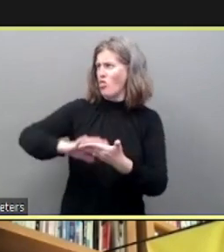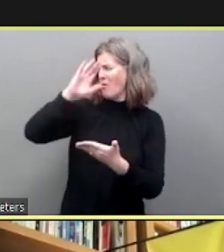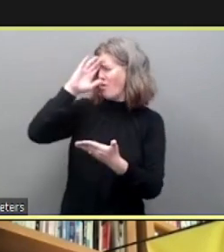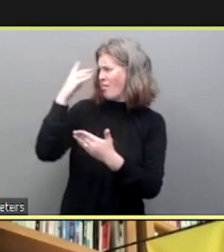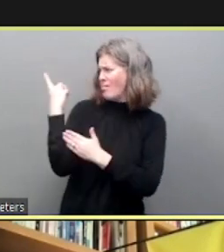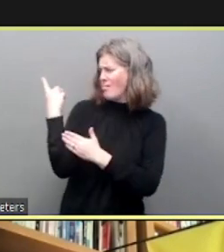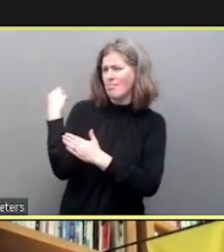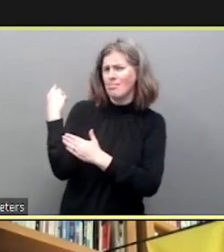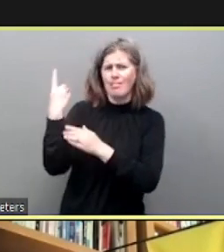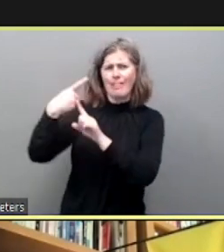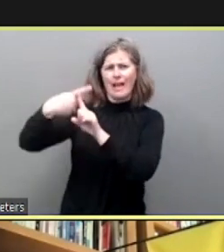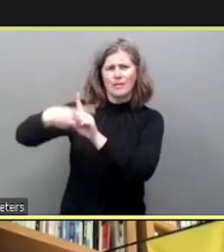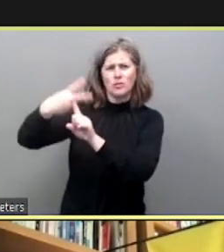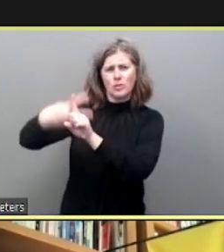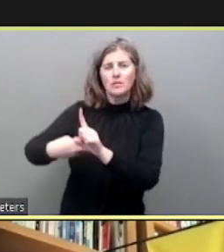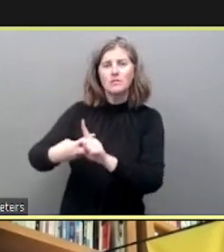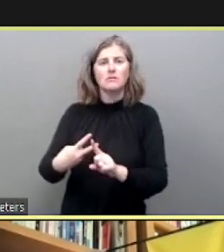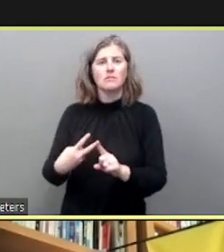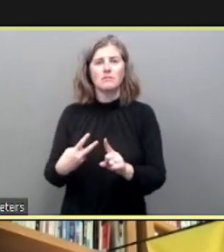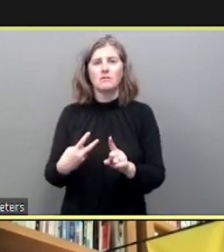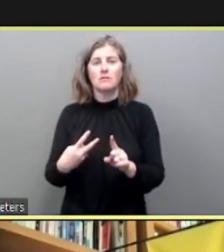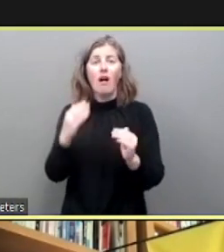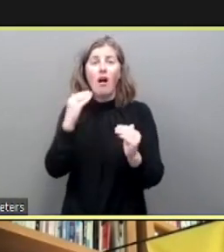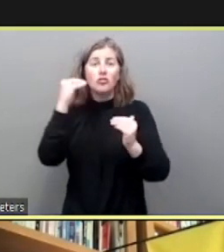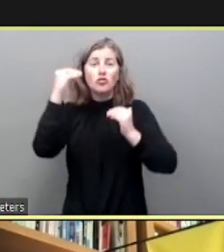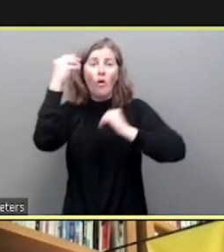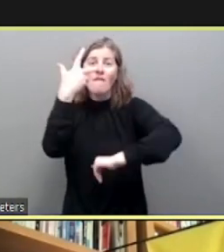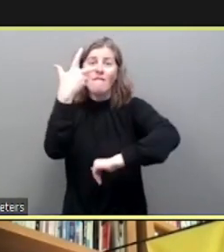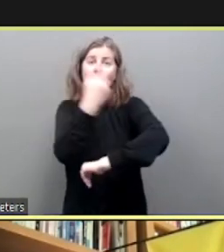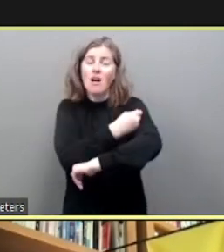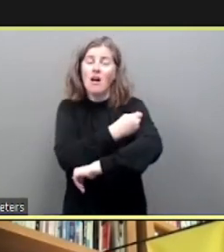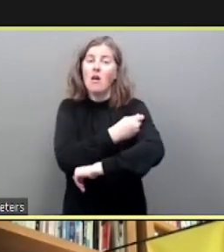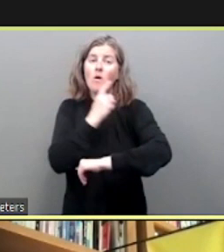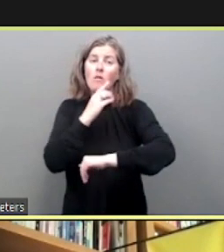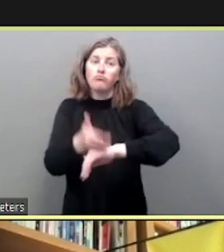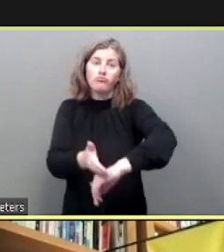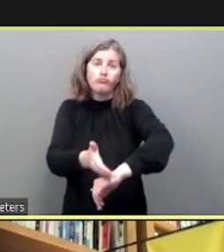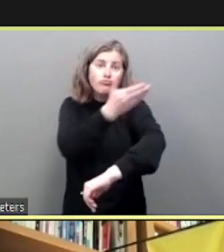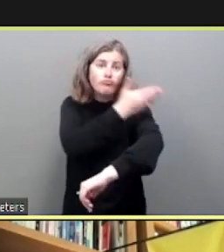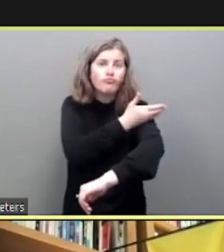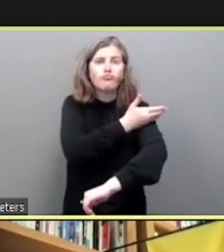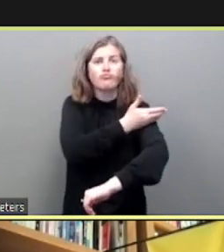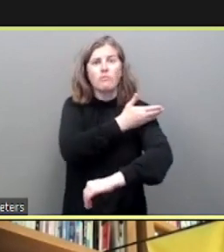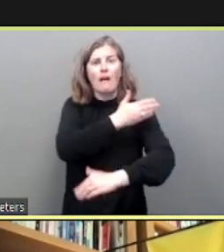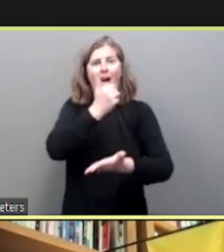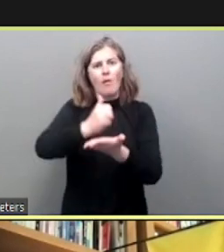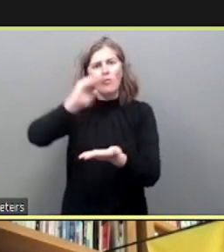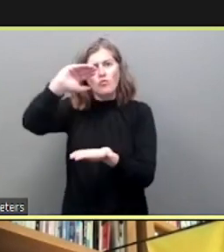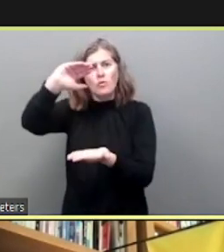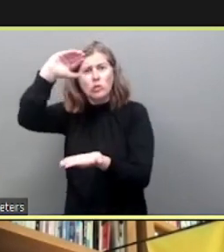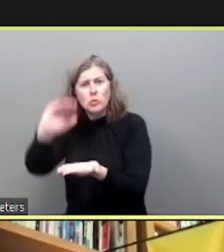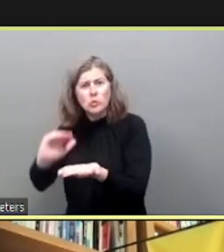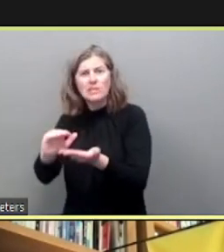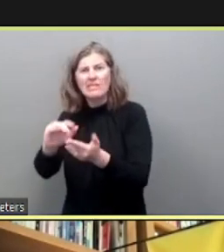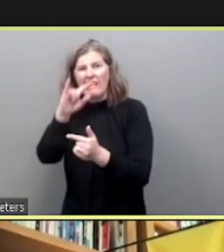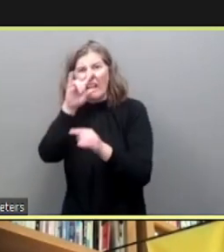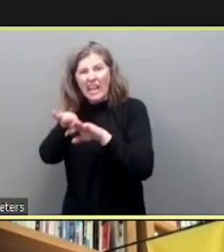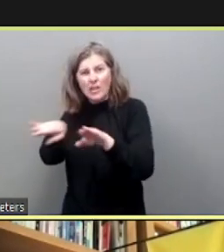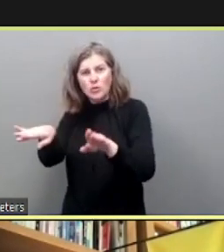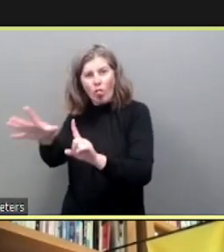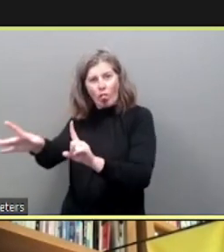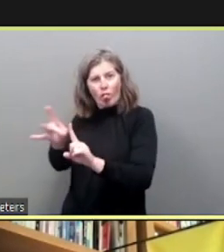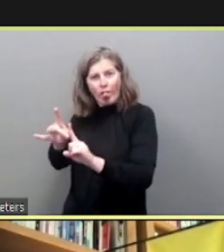from the CDC that in getting adults vaccinated, we dramatically reduced the chances of kids in New Mexico